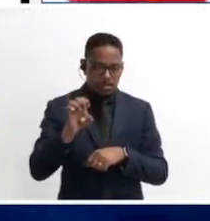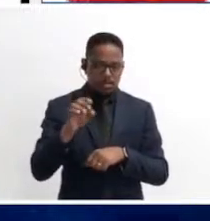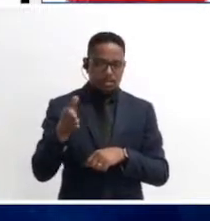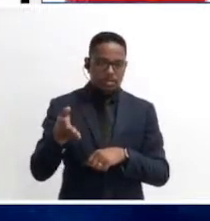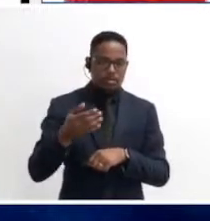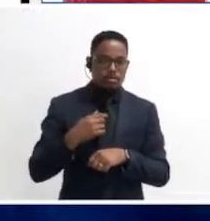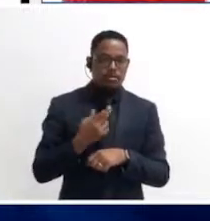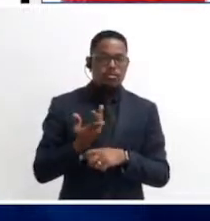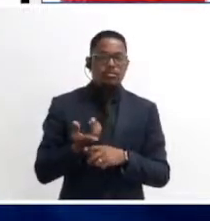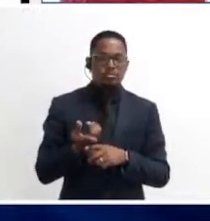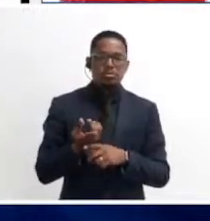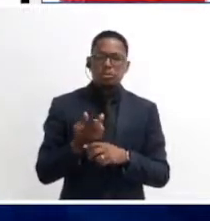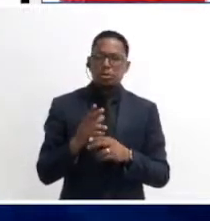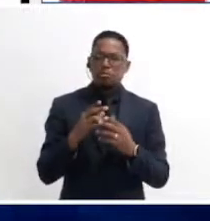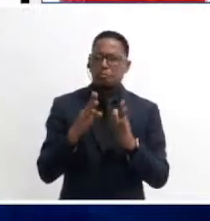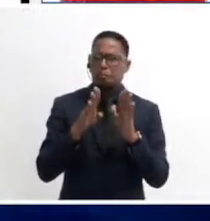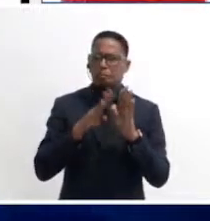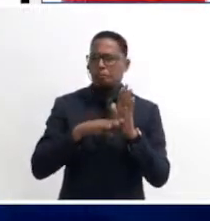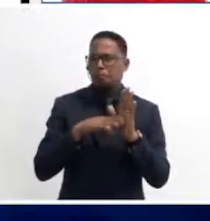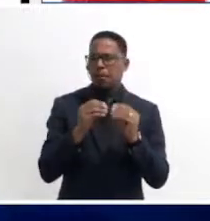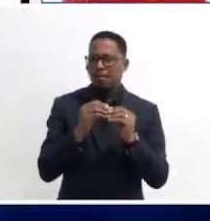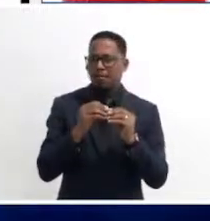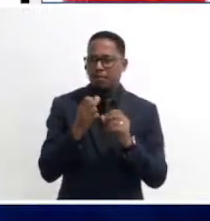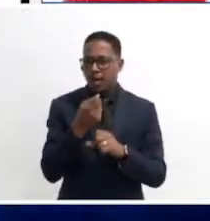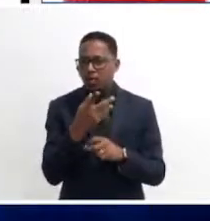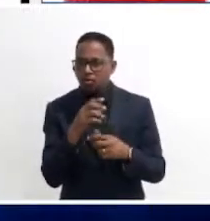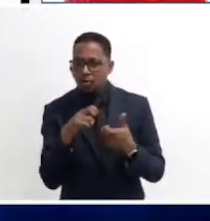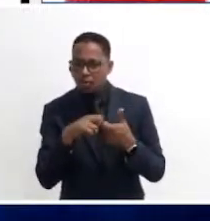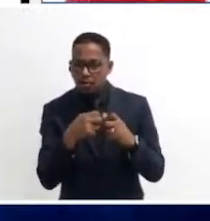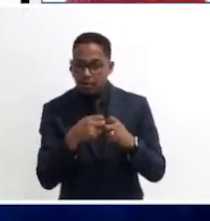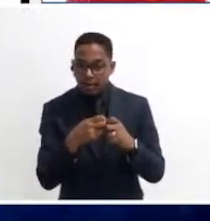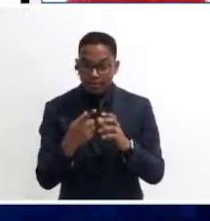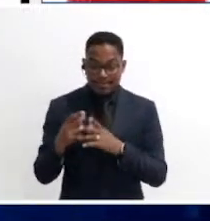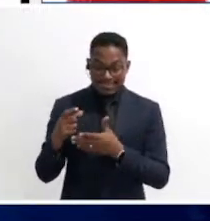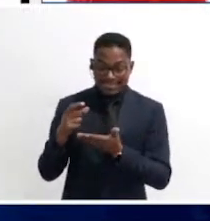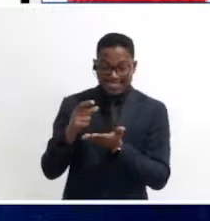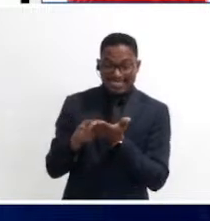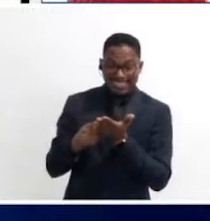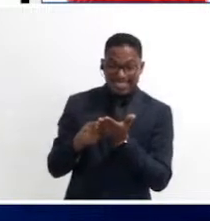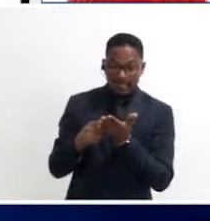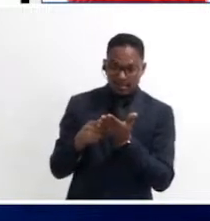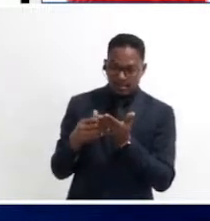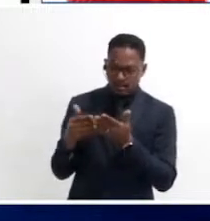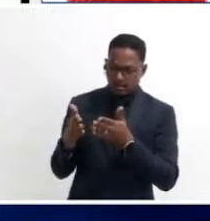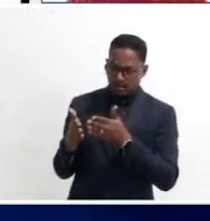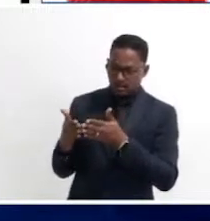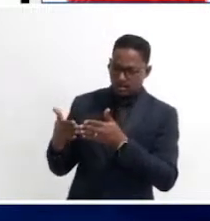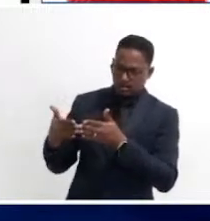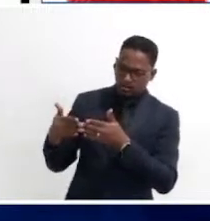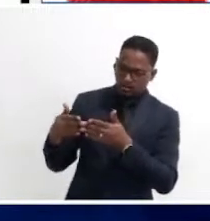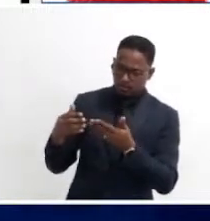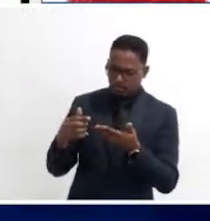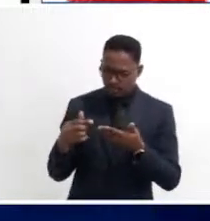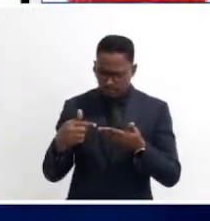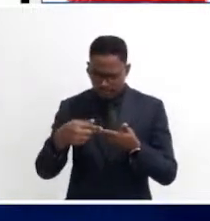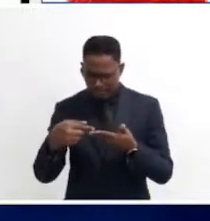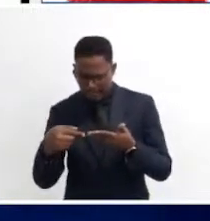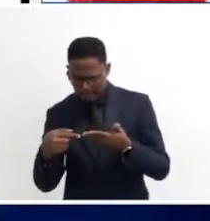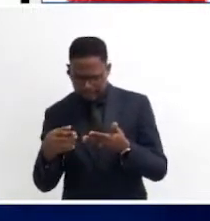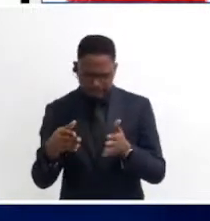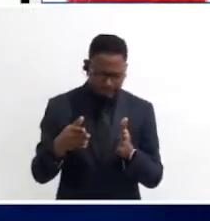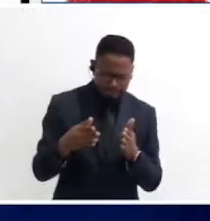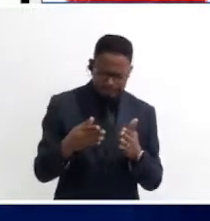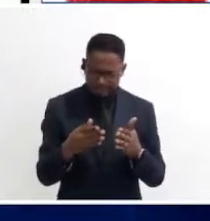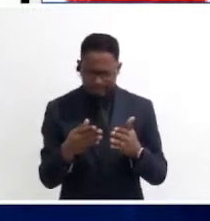some issues in that the sides of the chip sometimes are rough, and that can lead to problems of chipping